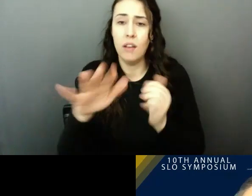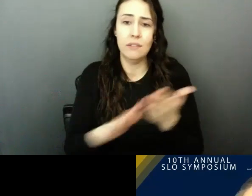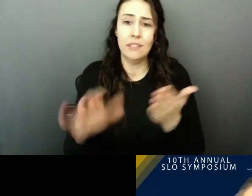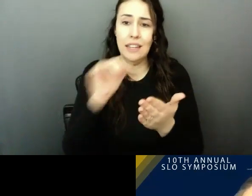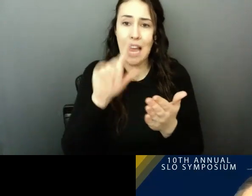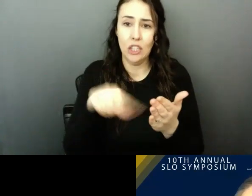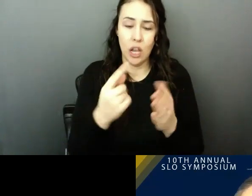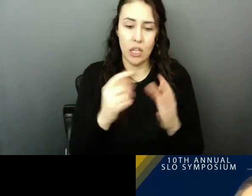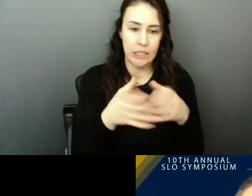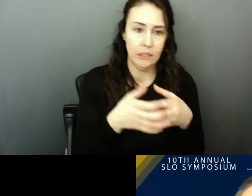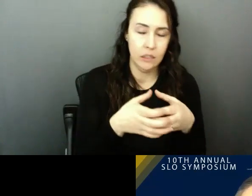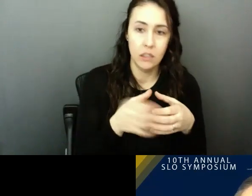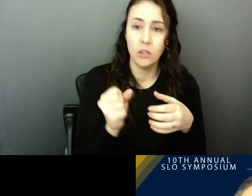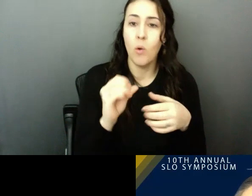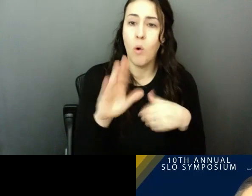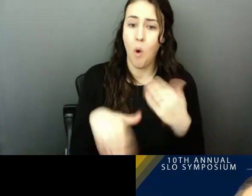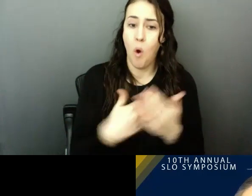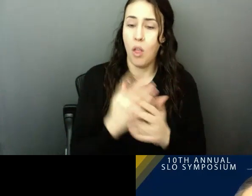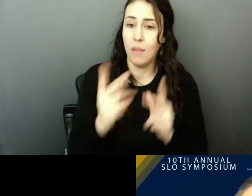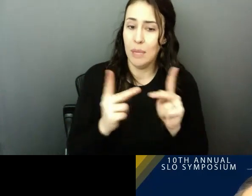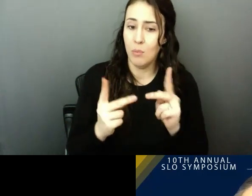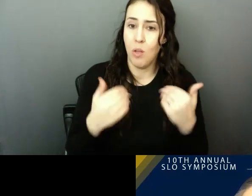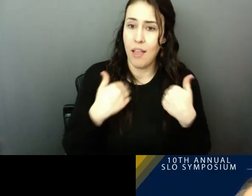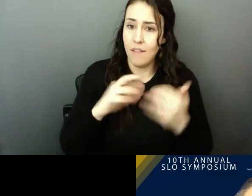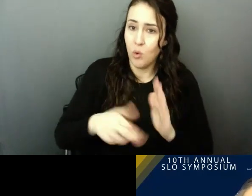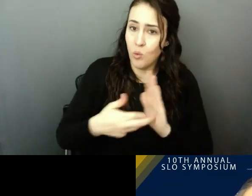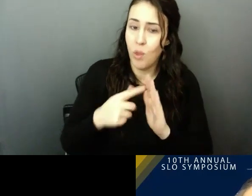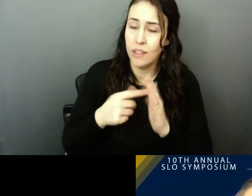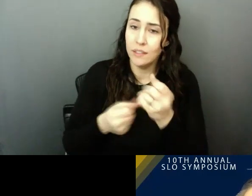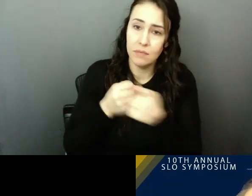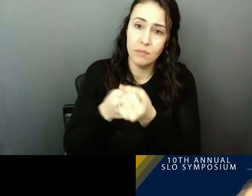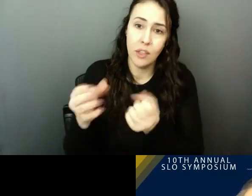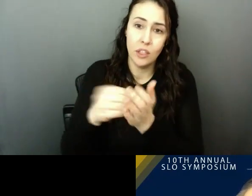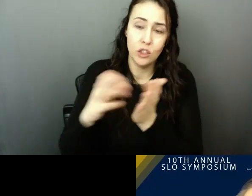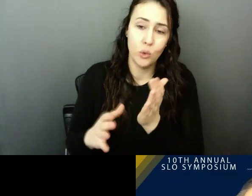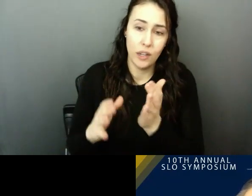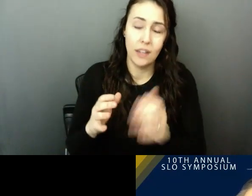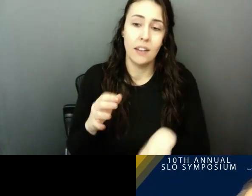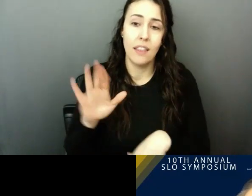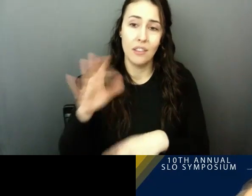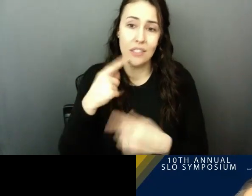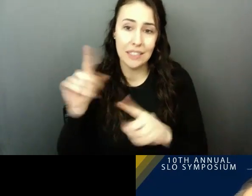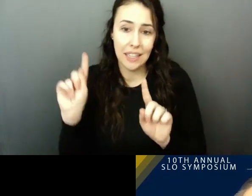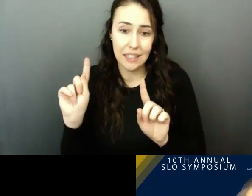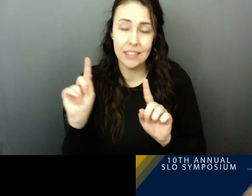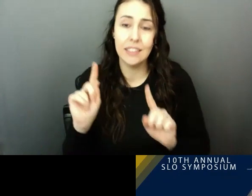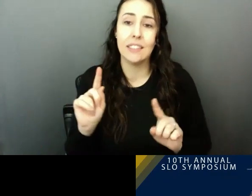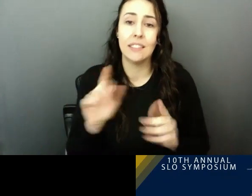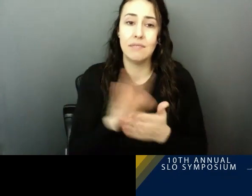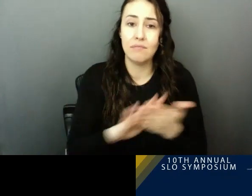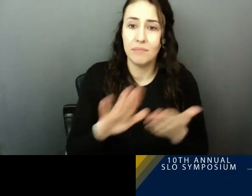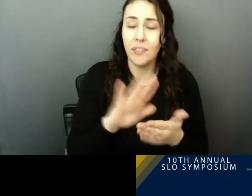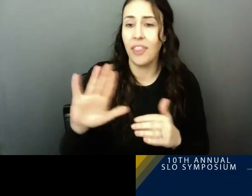a role in supporting the student's ultimate success at the institution and whatever their next step is. But how do you